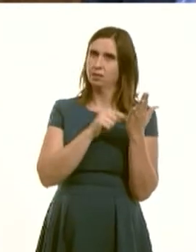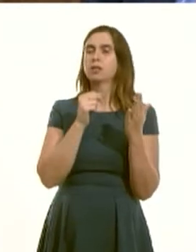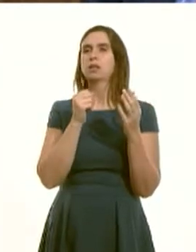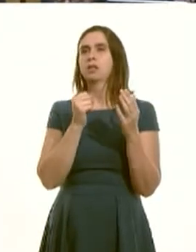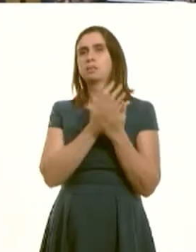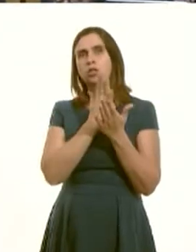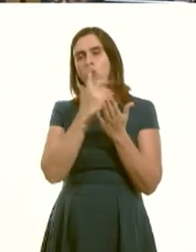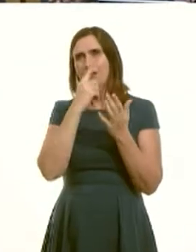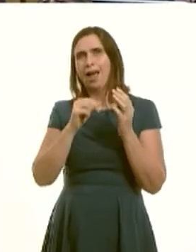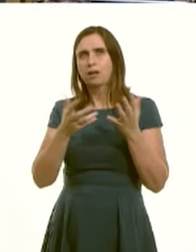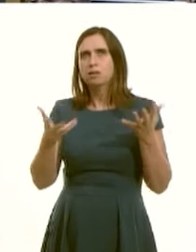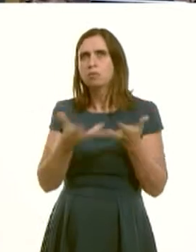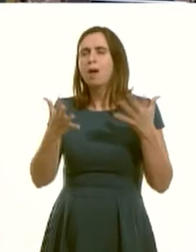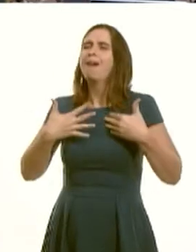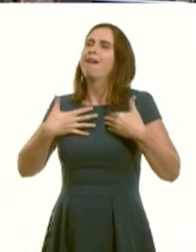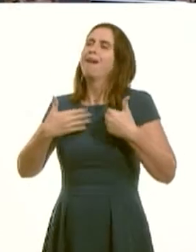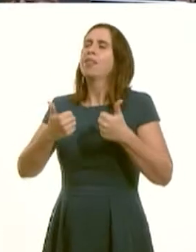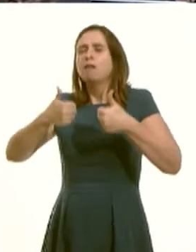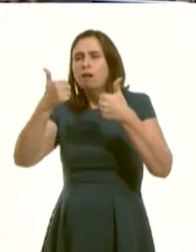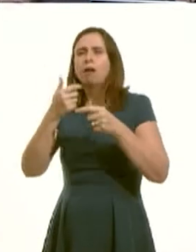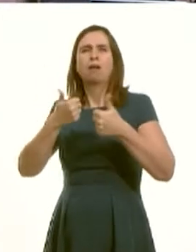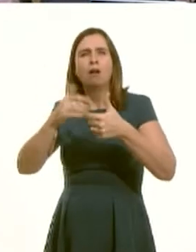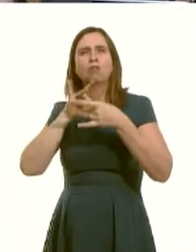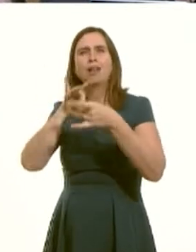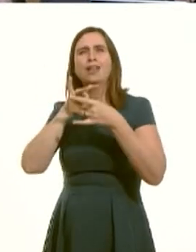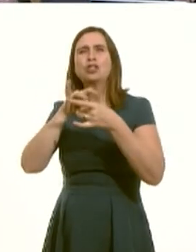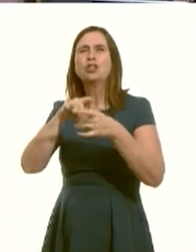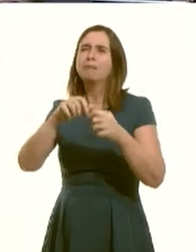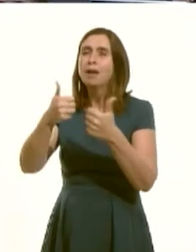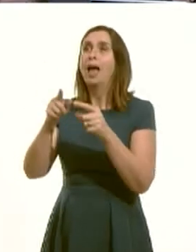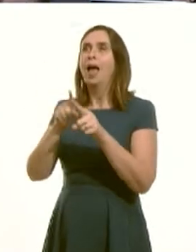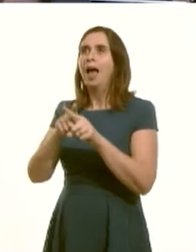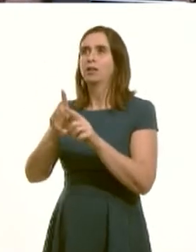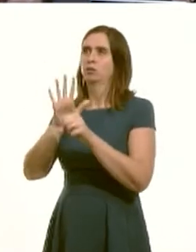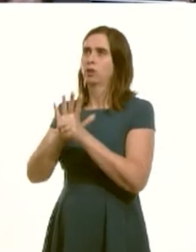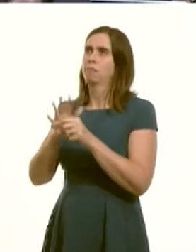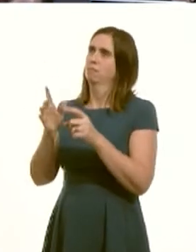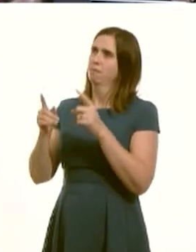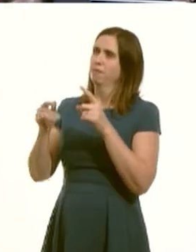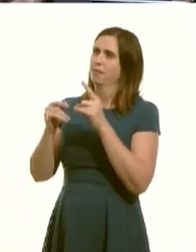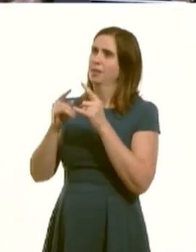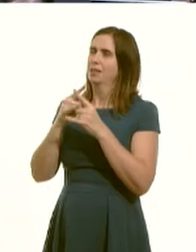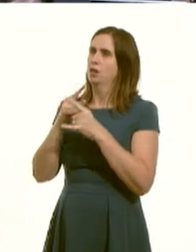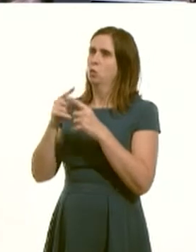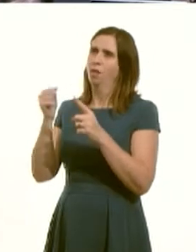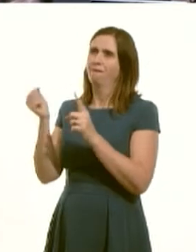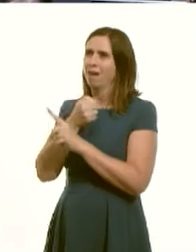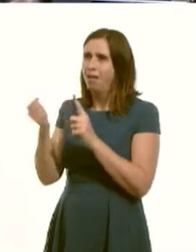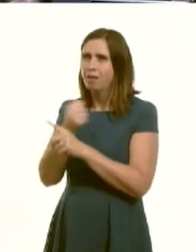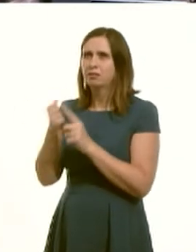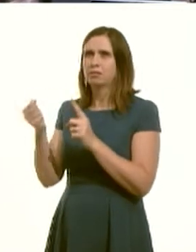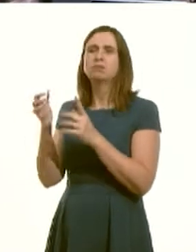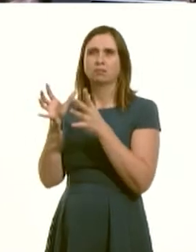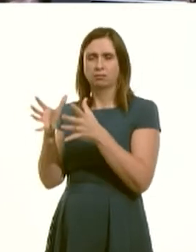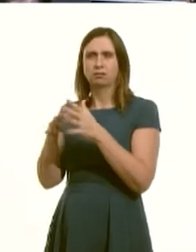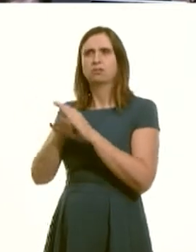promote healthy relationships in the future, and of course to address violence against women, domestic abuse and sexual violence. When it comes to